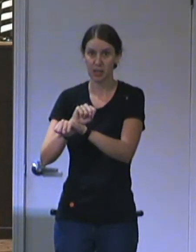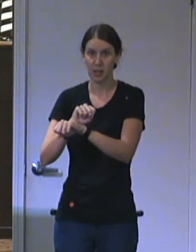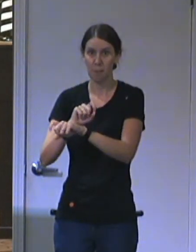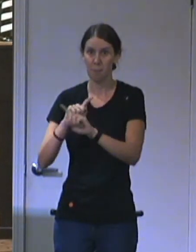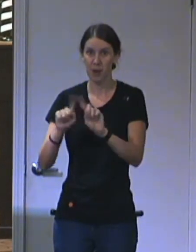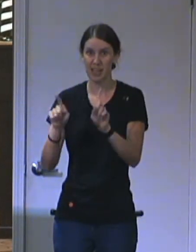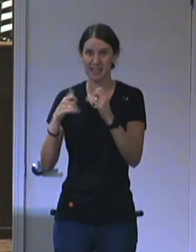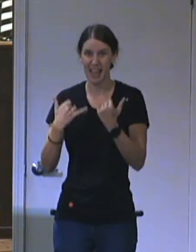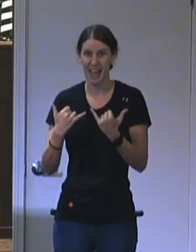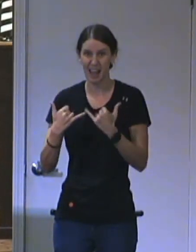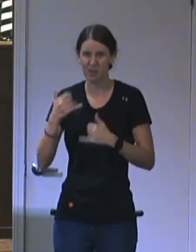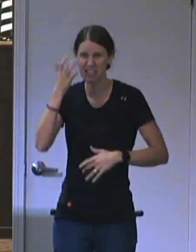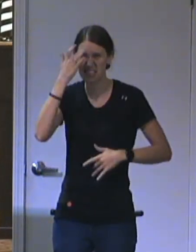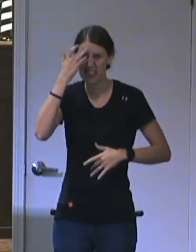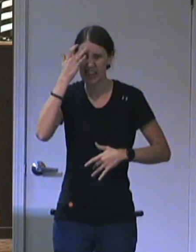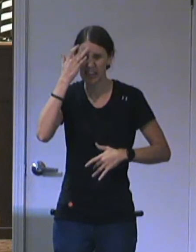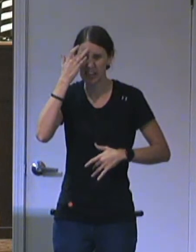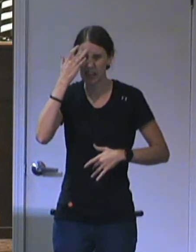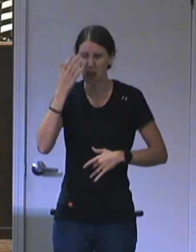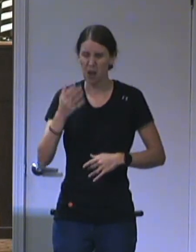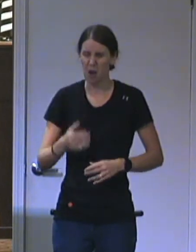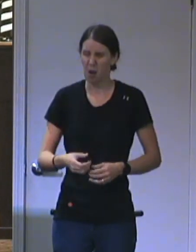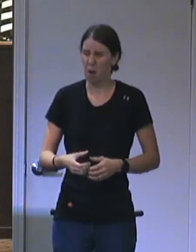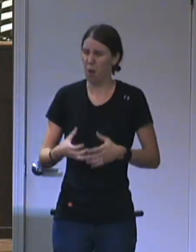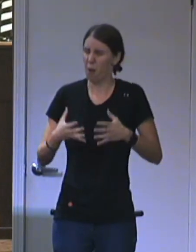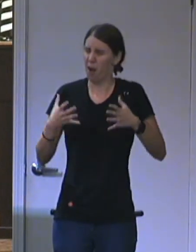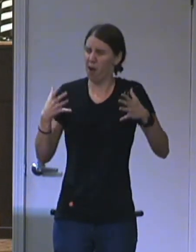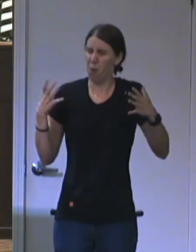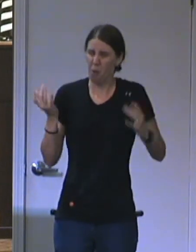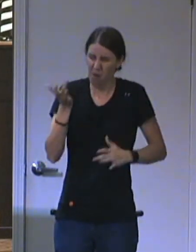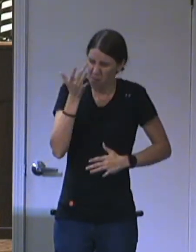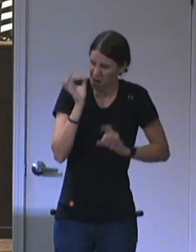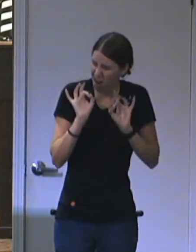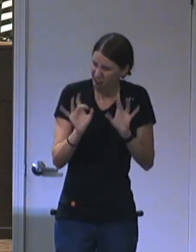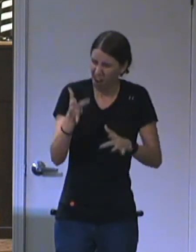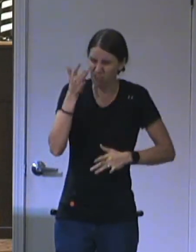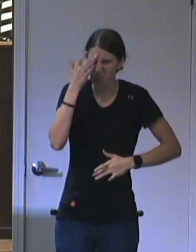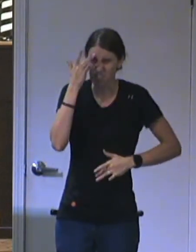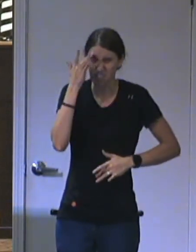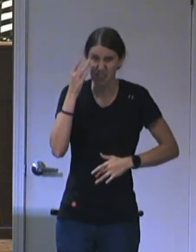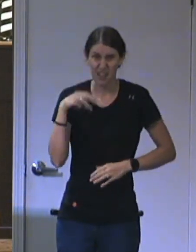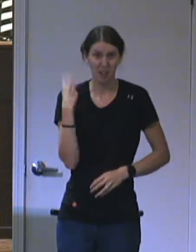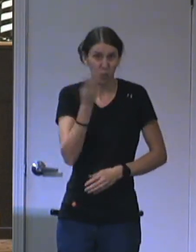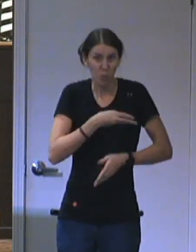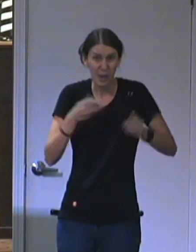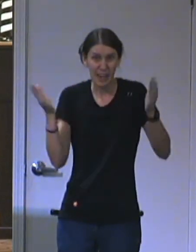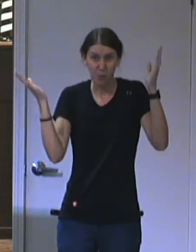sick. He was so sick, we thought he was going to die. Okay?